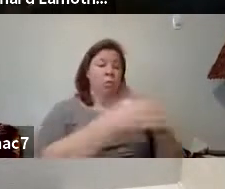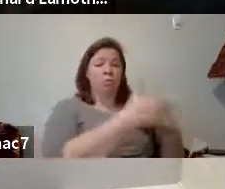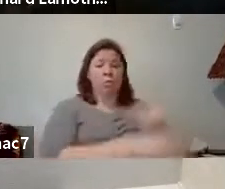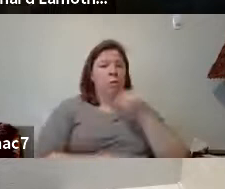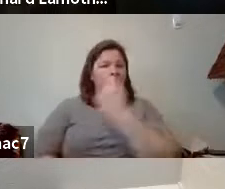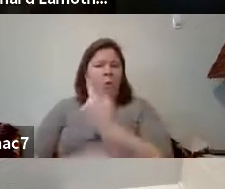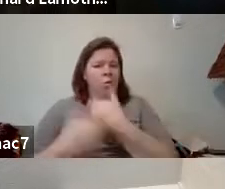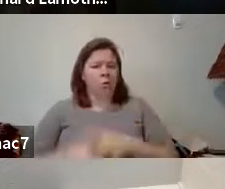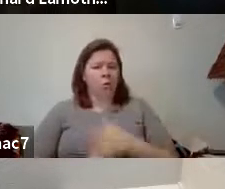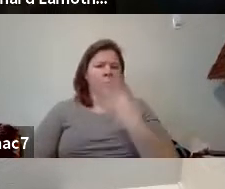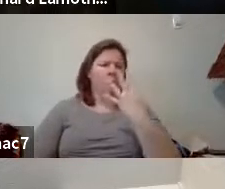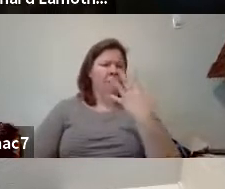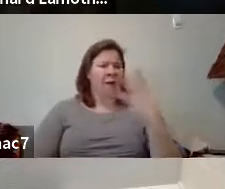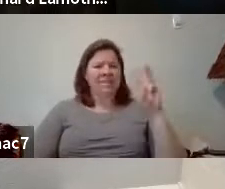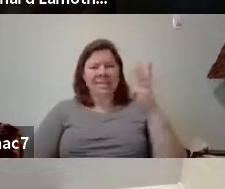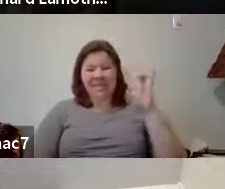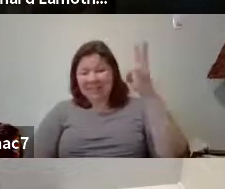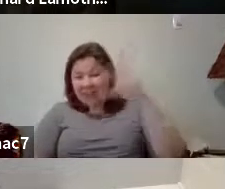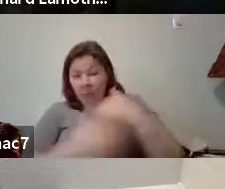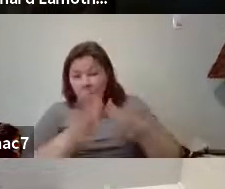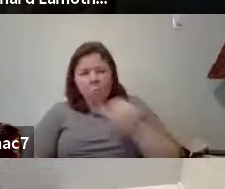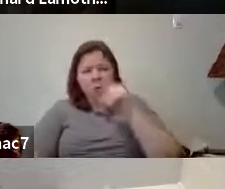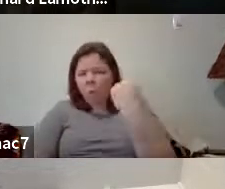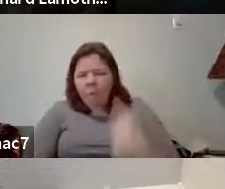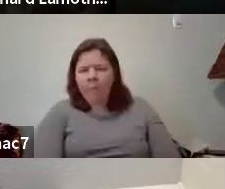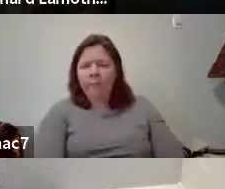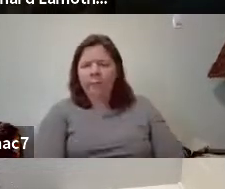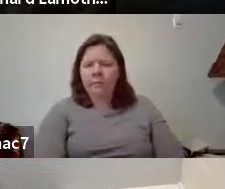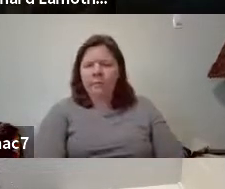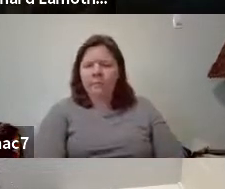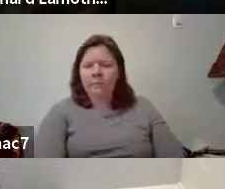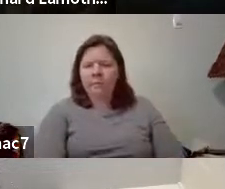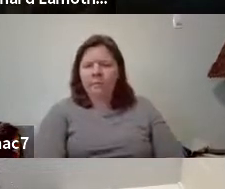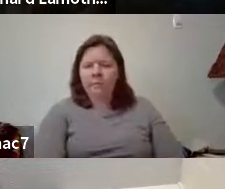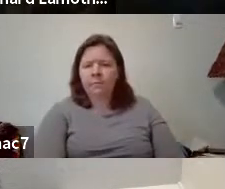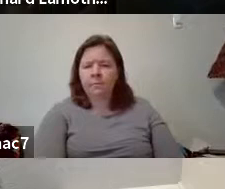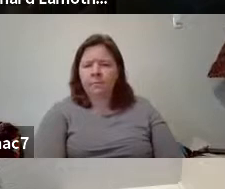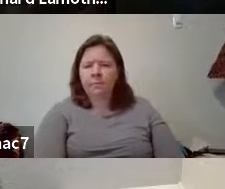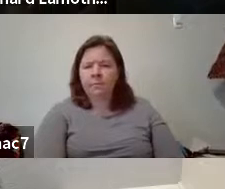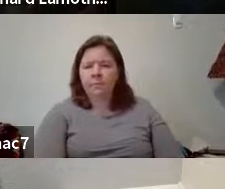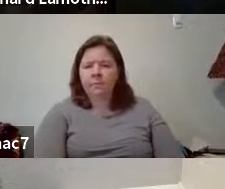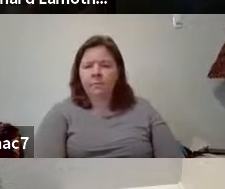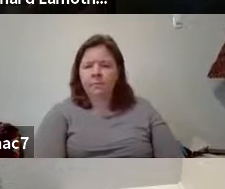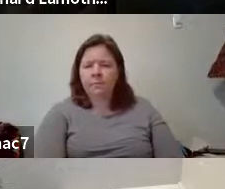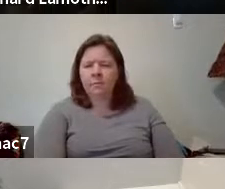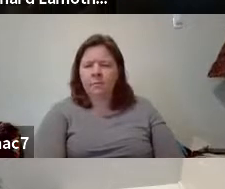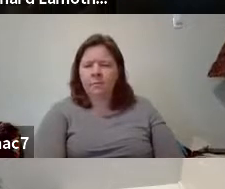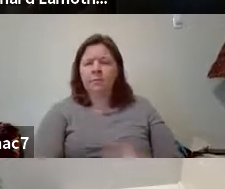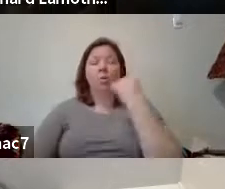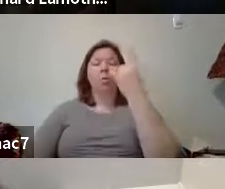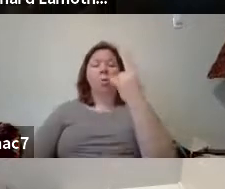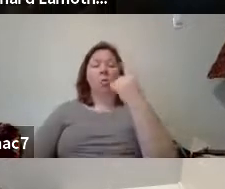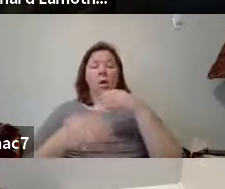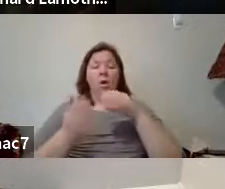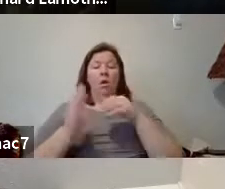room. You know, as I travel around different countries in the world, a lot of dentists operate out of one operatory, one room. And